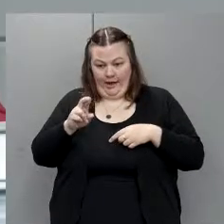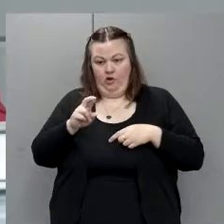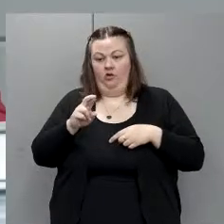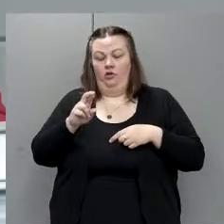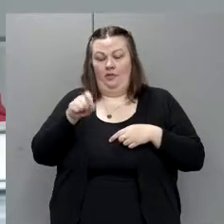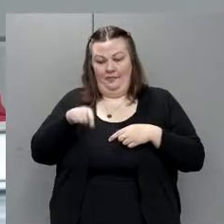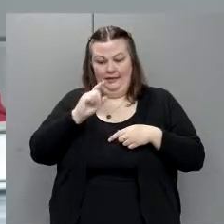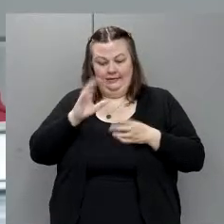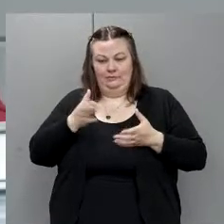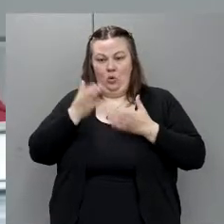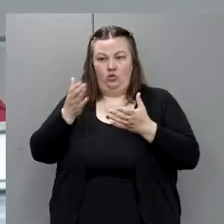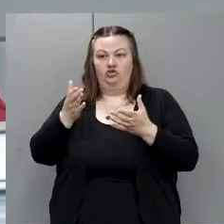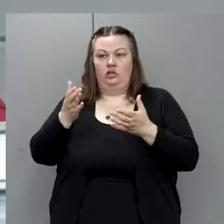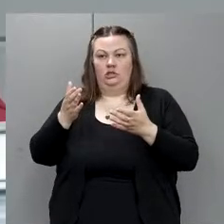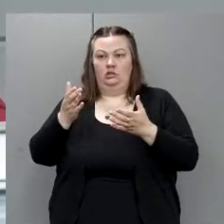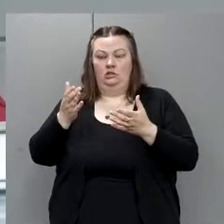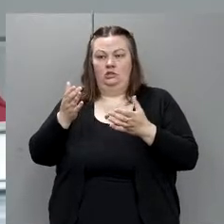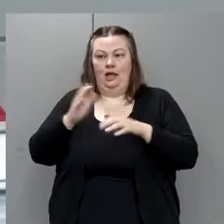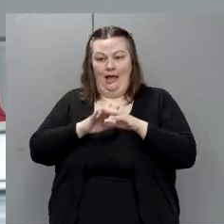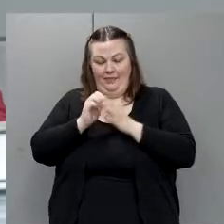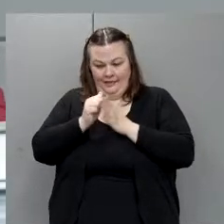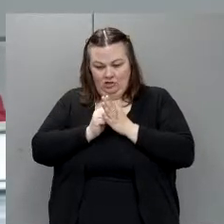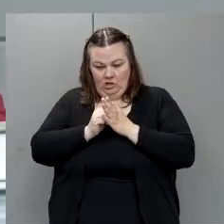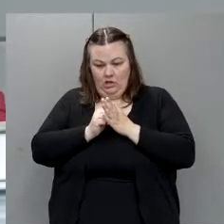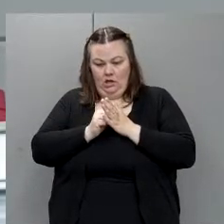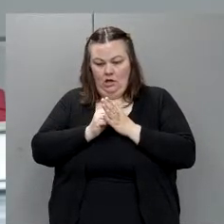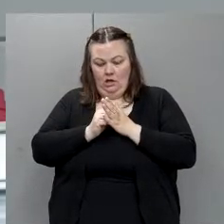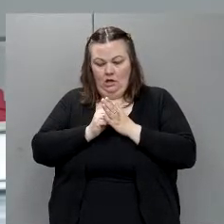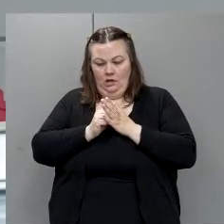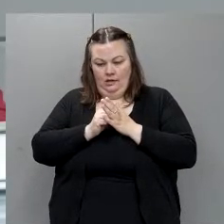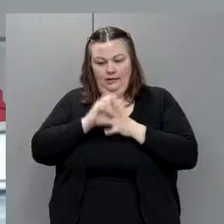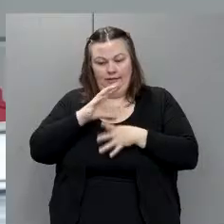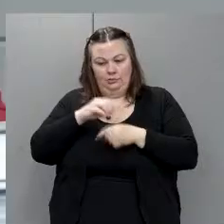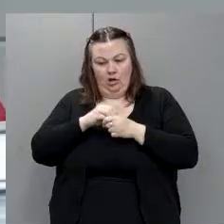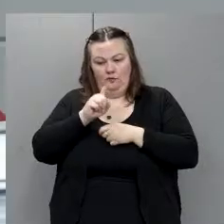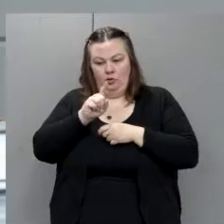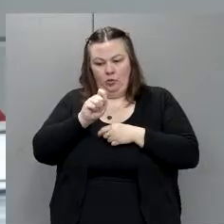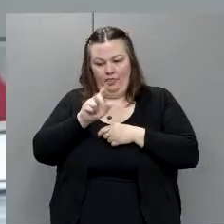is on the agenda as part of